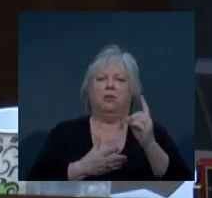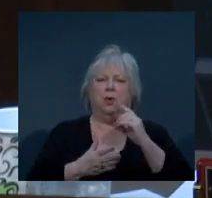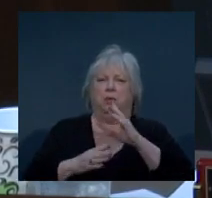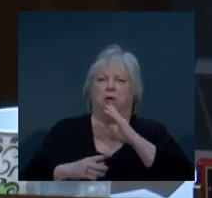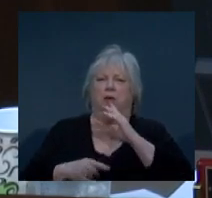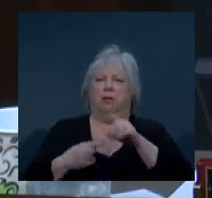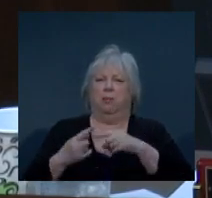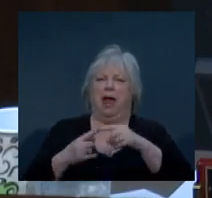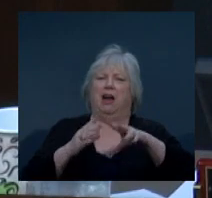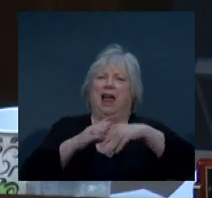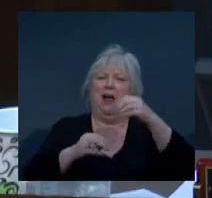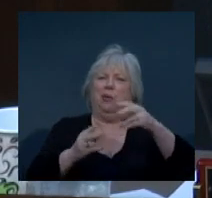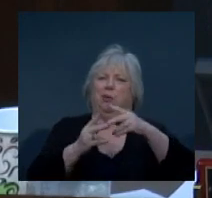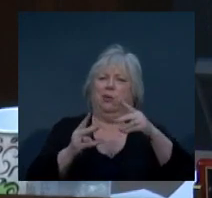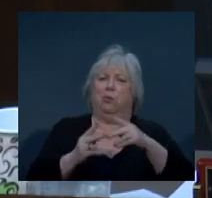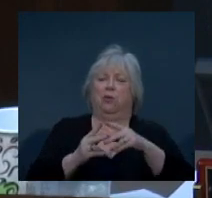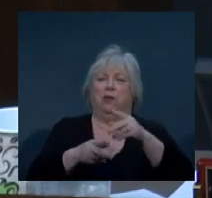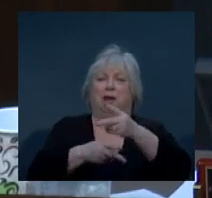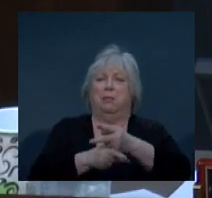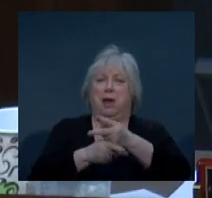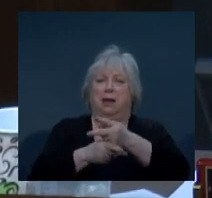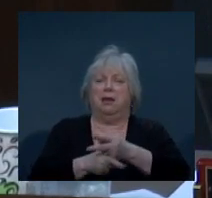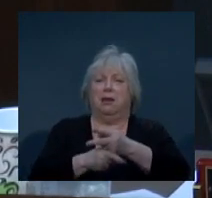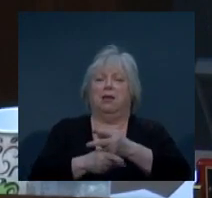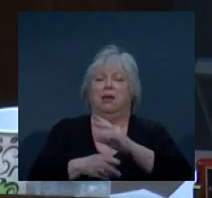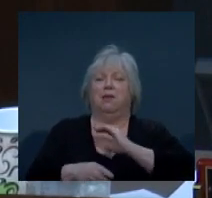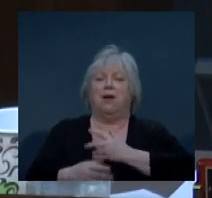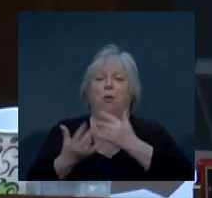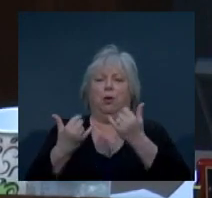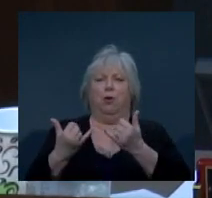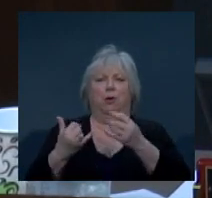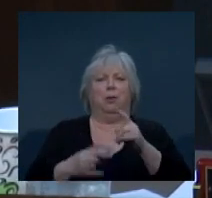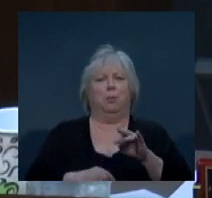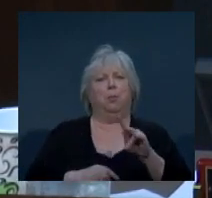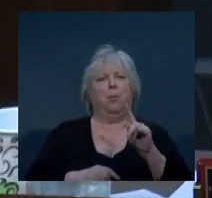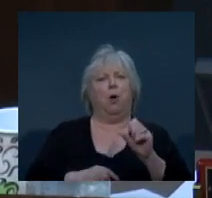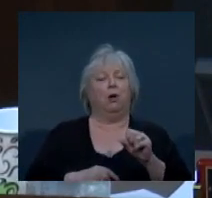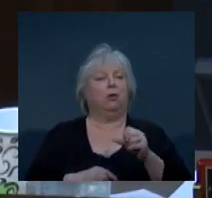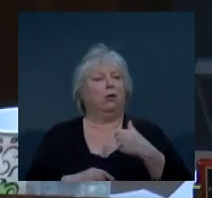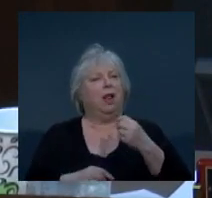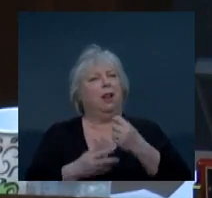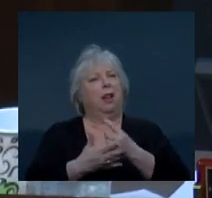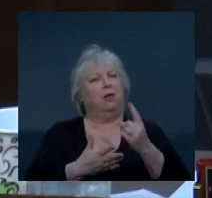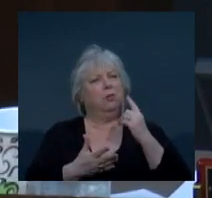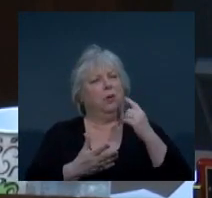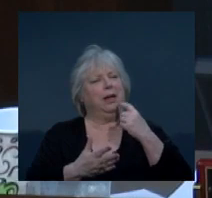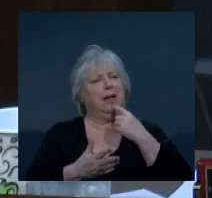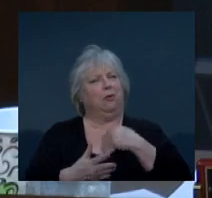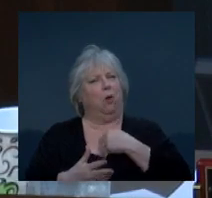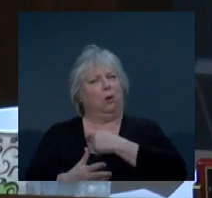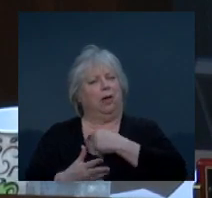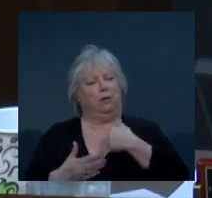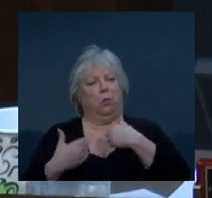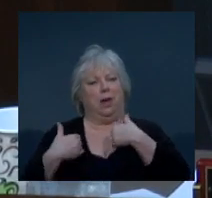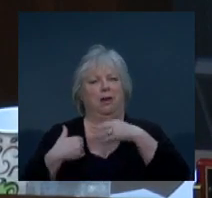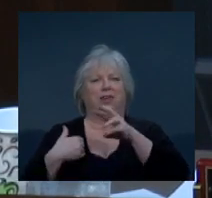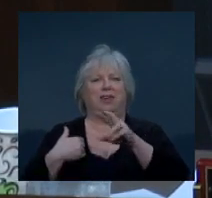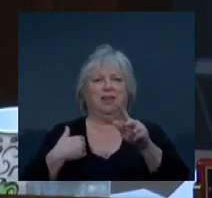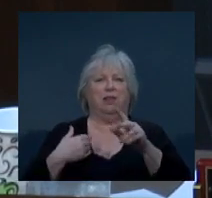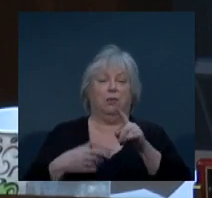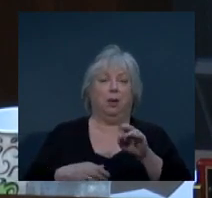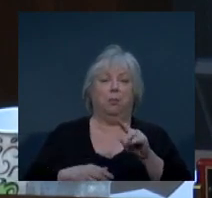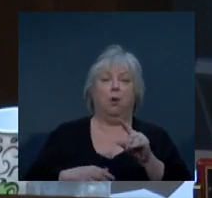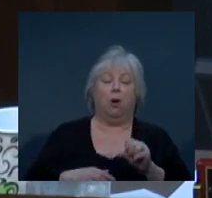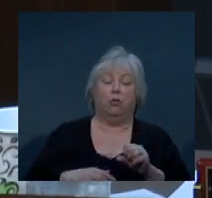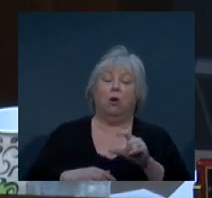our current parks. And so we had 63 last week, we were told. So if we repurpose two other